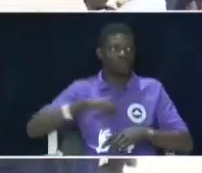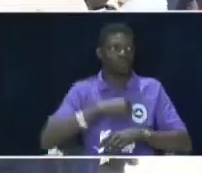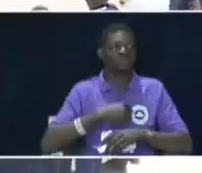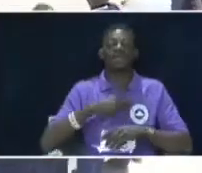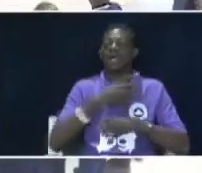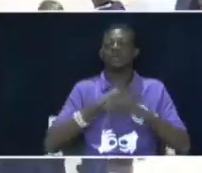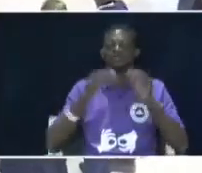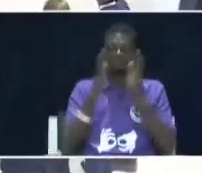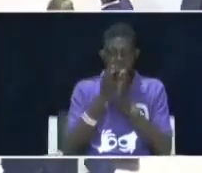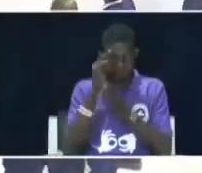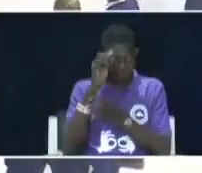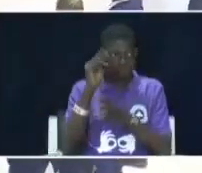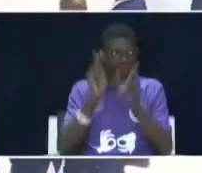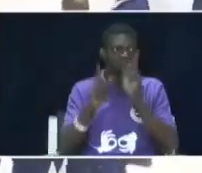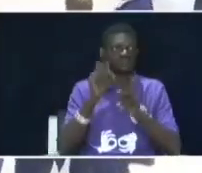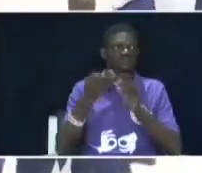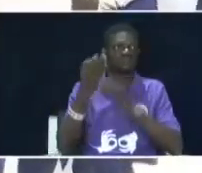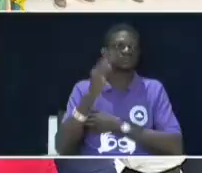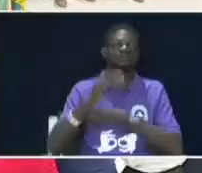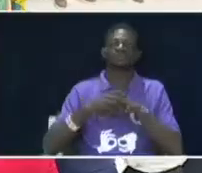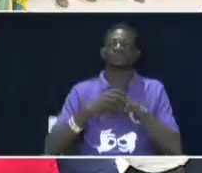Pray for them, brethren.